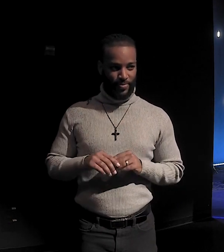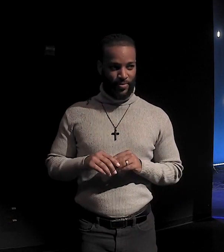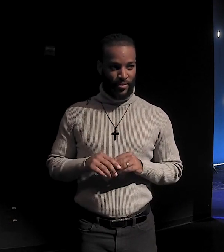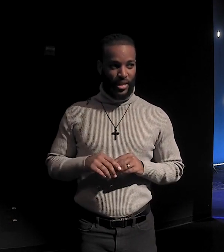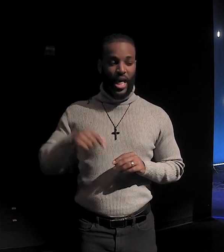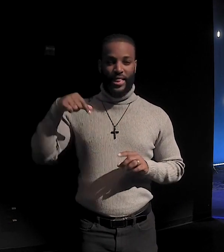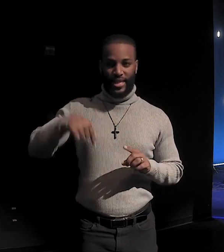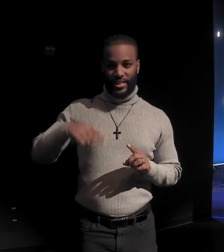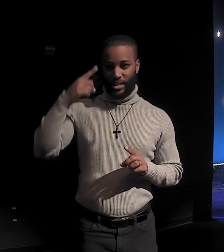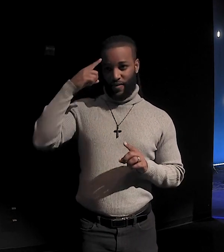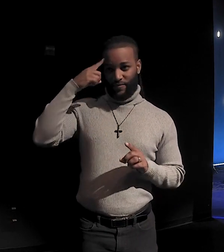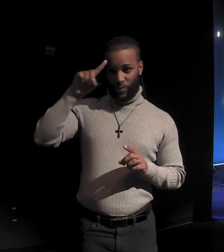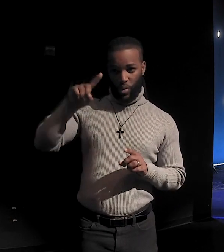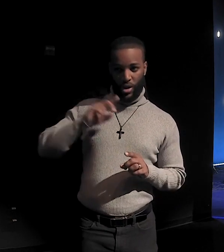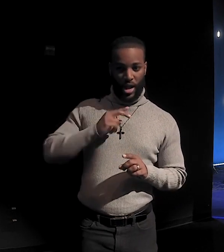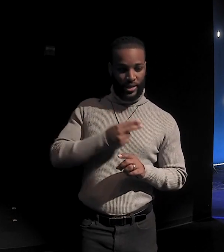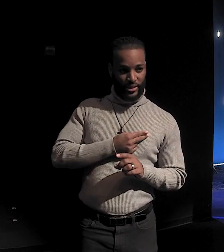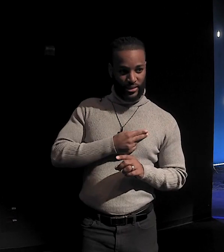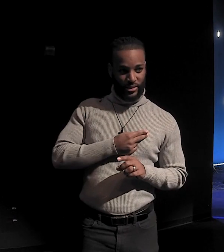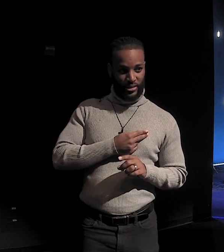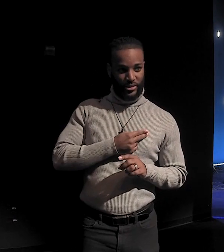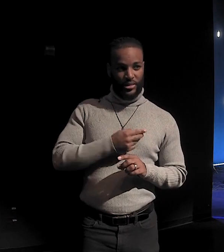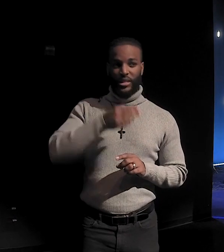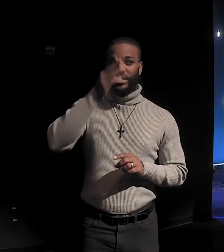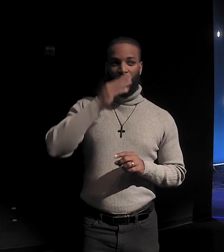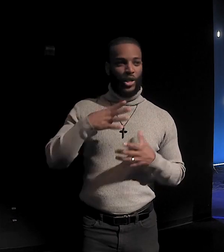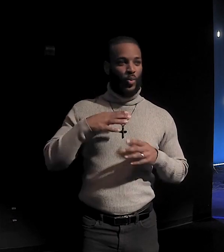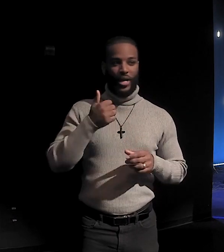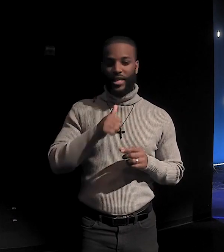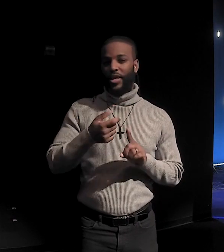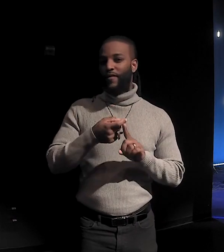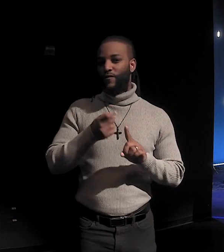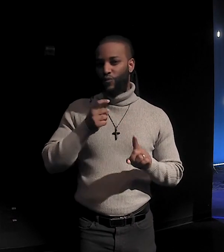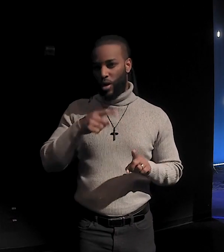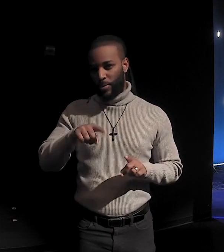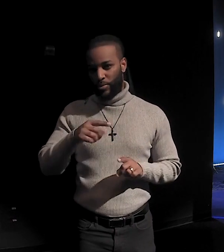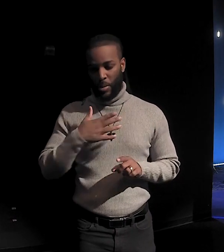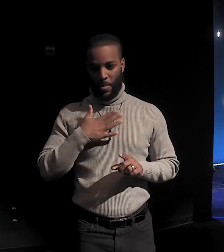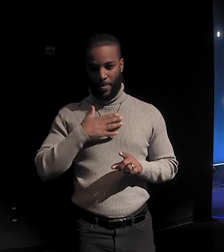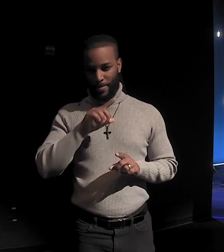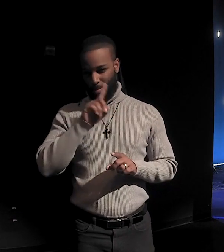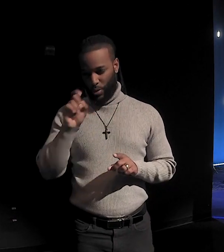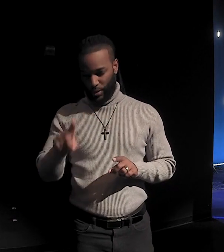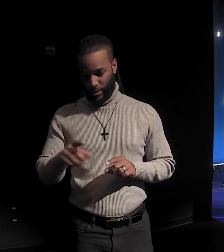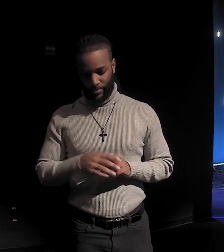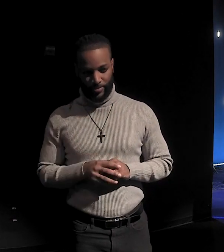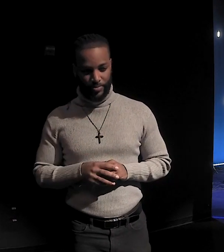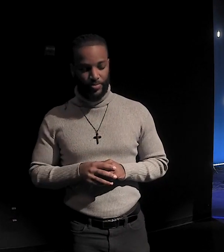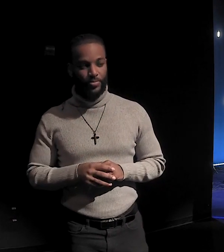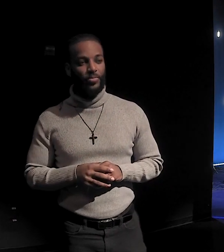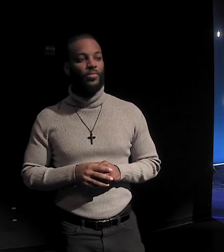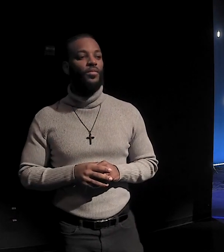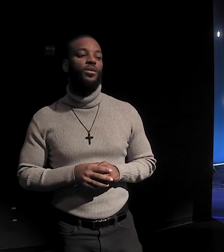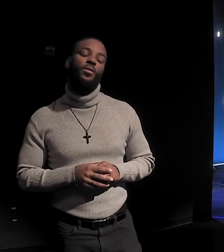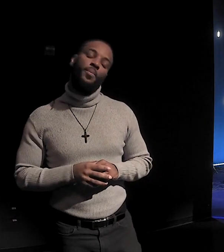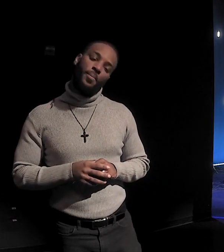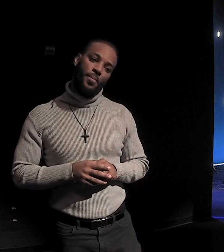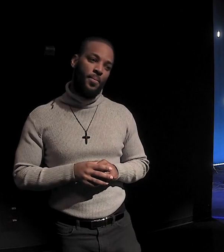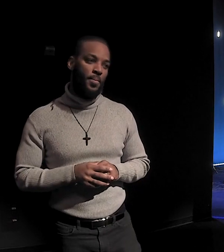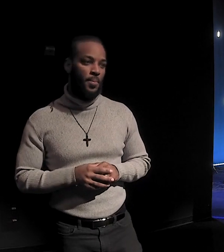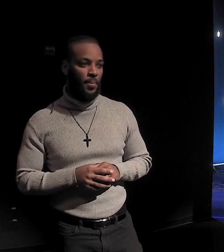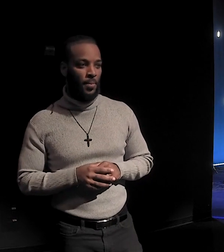This is for us. God wants nothing from you. So here's my question. This is my question to me, question